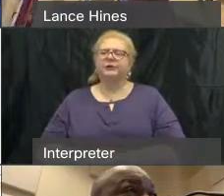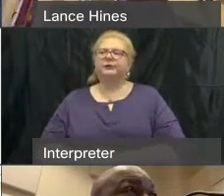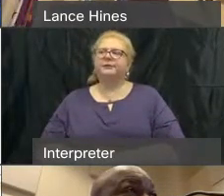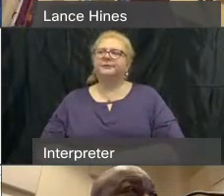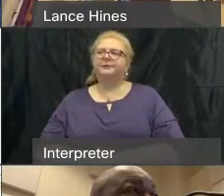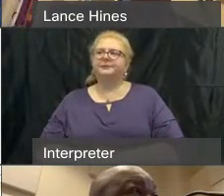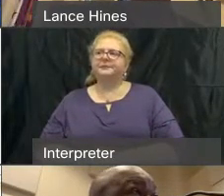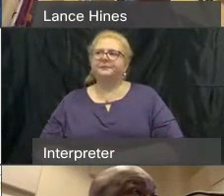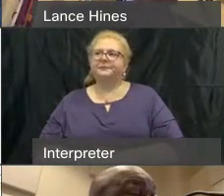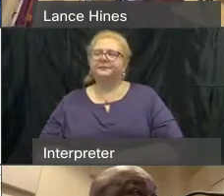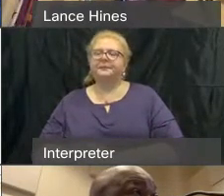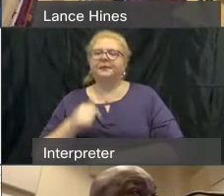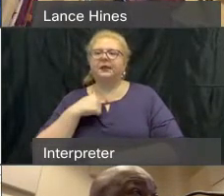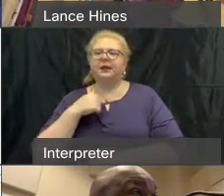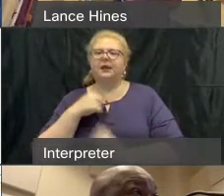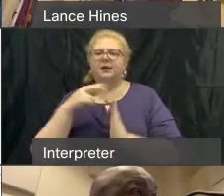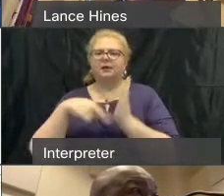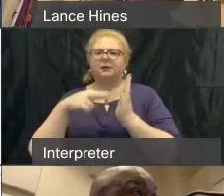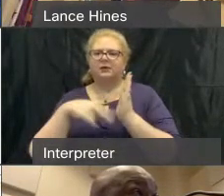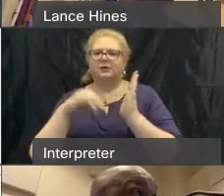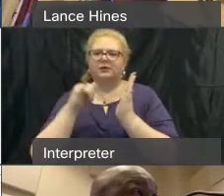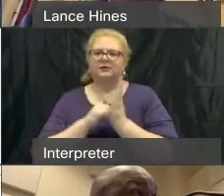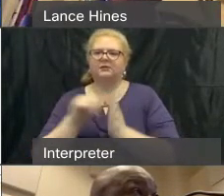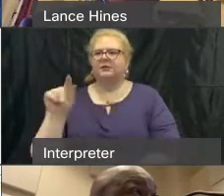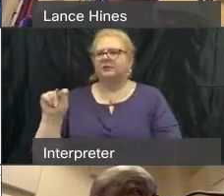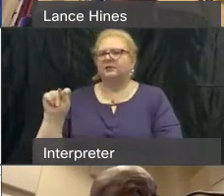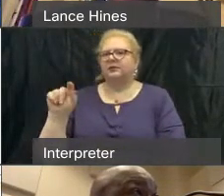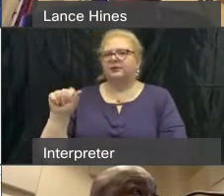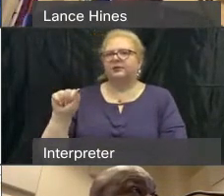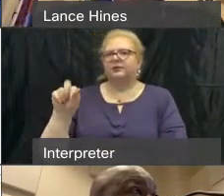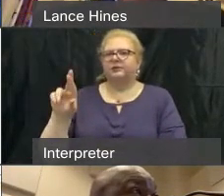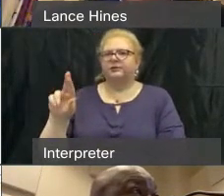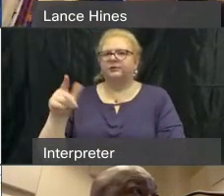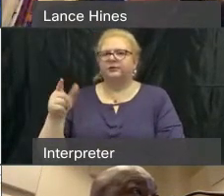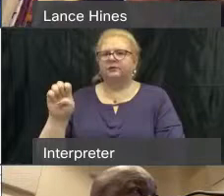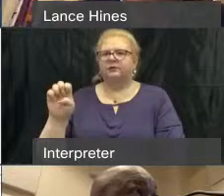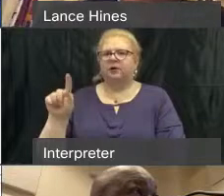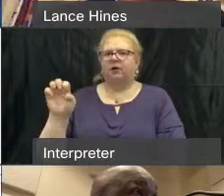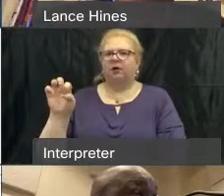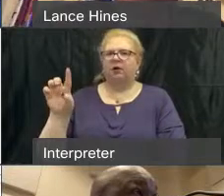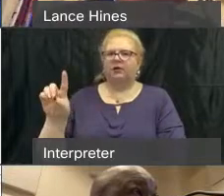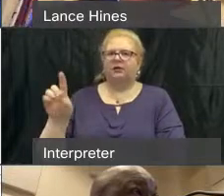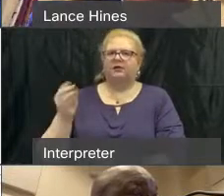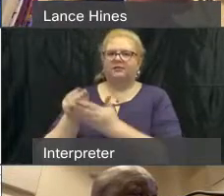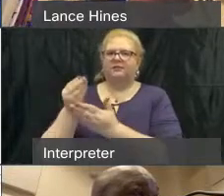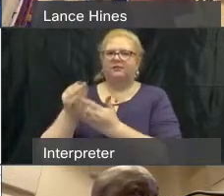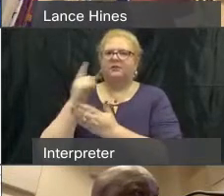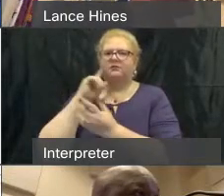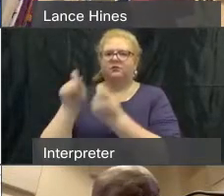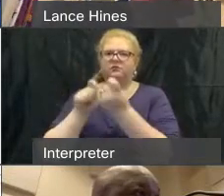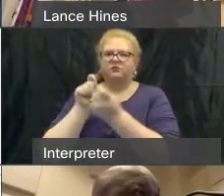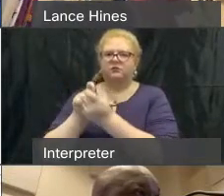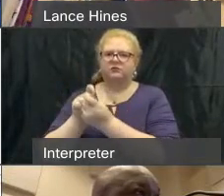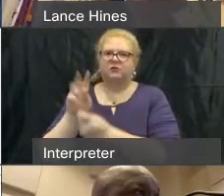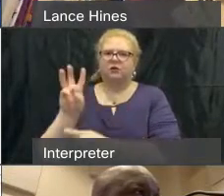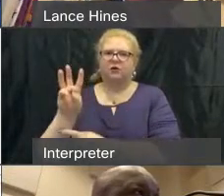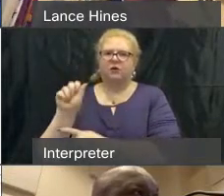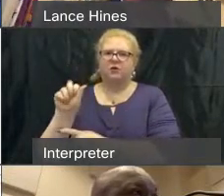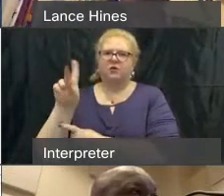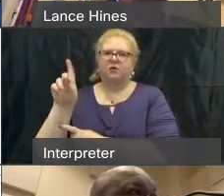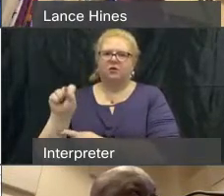I've read this, targeted funds for certain wards, targeted enhancement